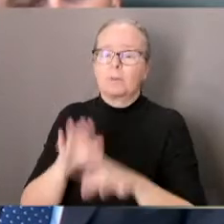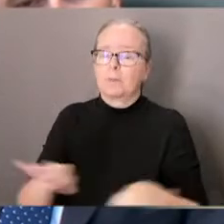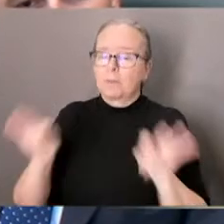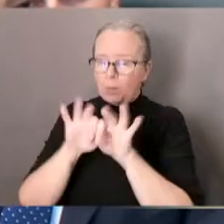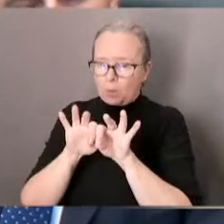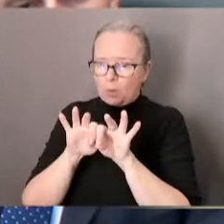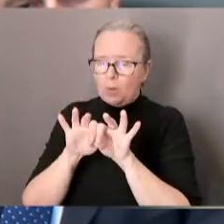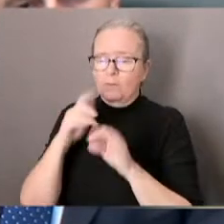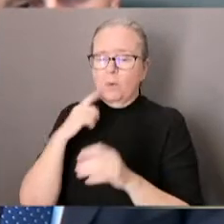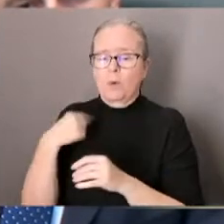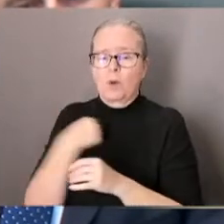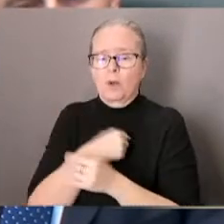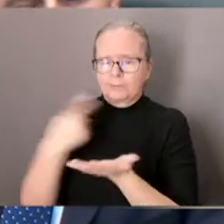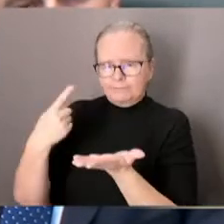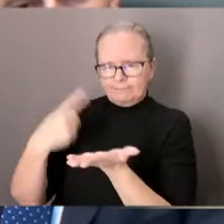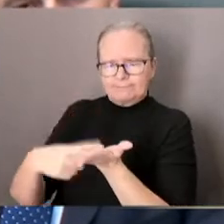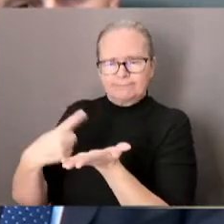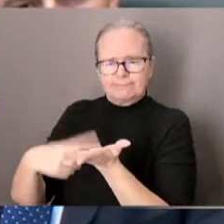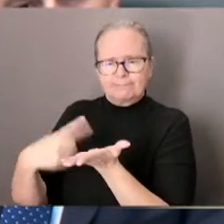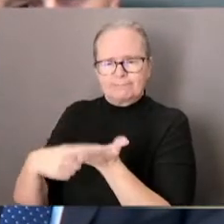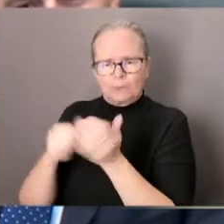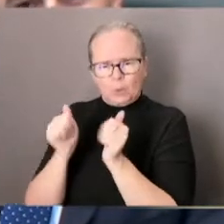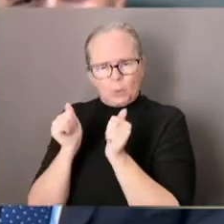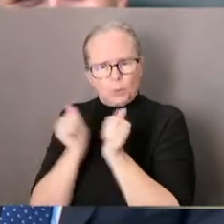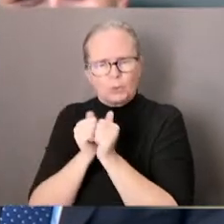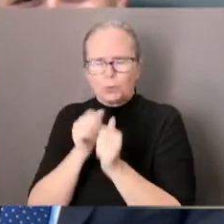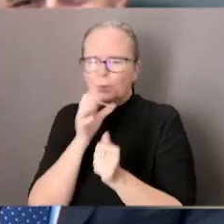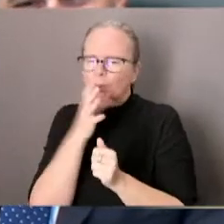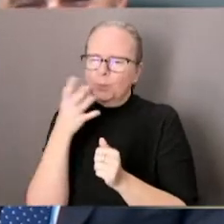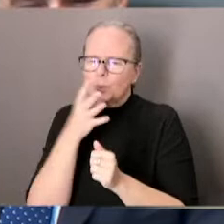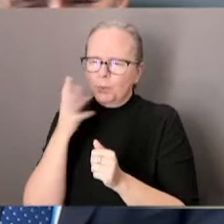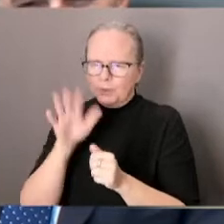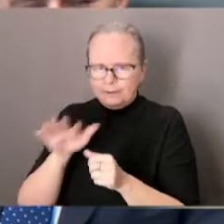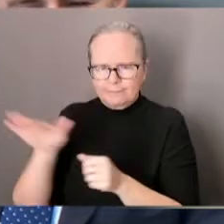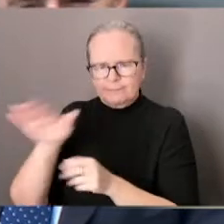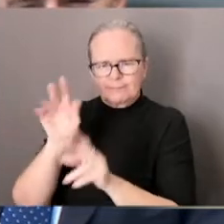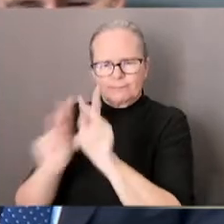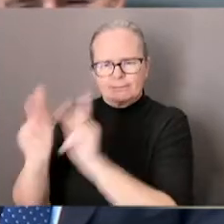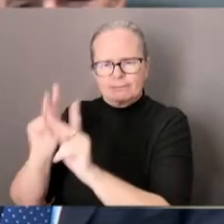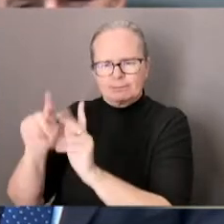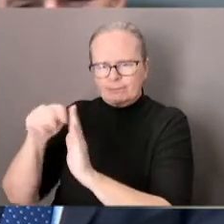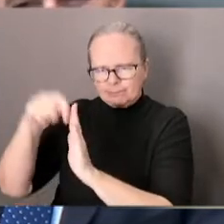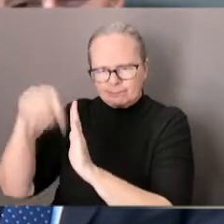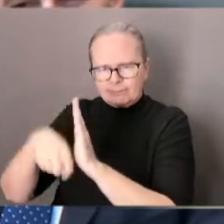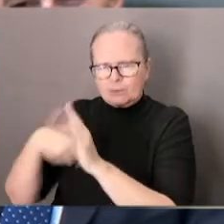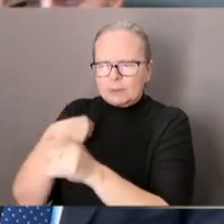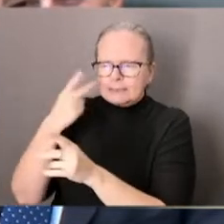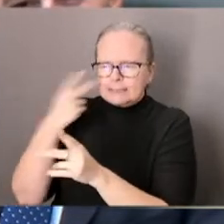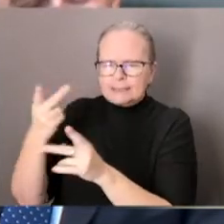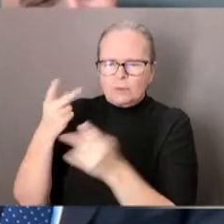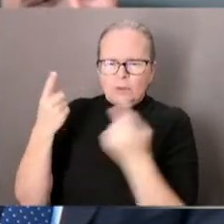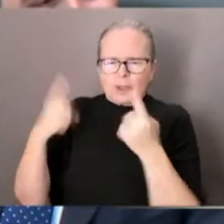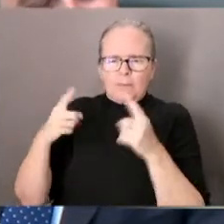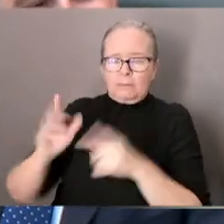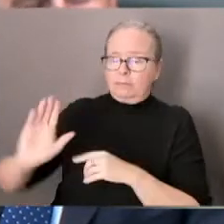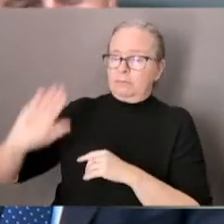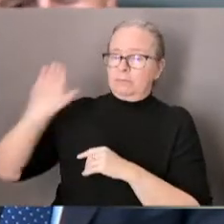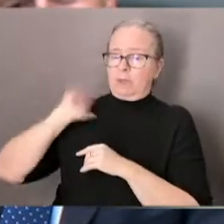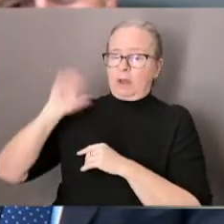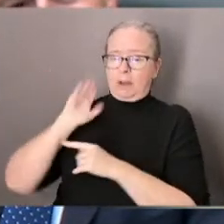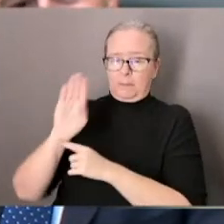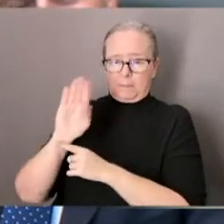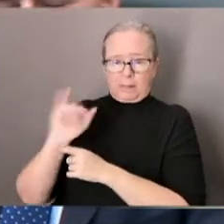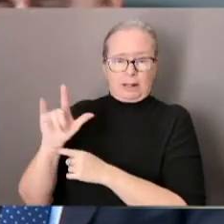thorough we all saw what's happened when you don't consult rural Alberta like in the bill sex circumstance but I'd say over the last 18 months